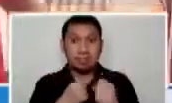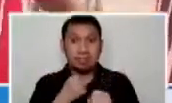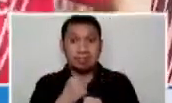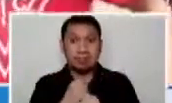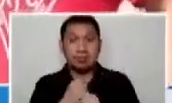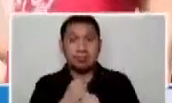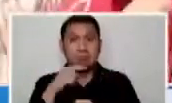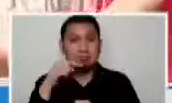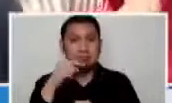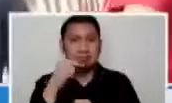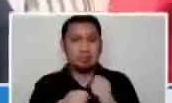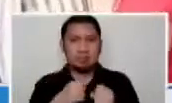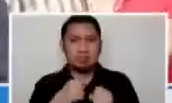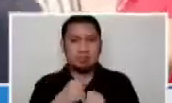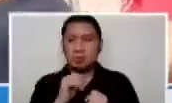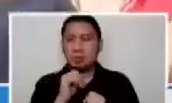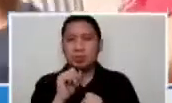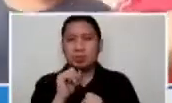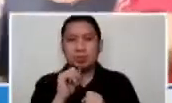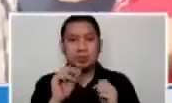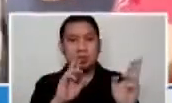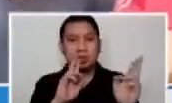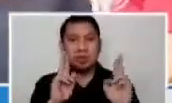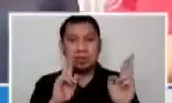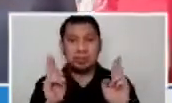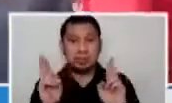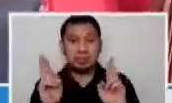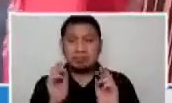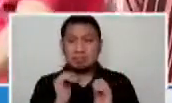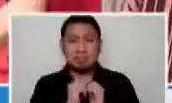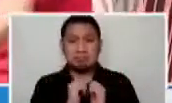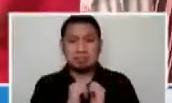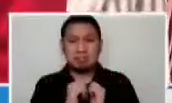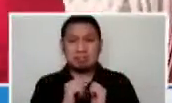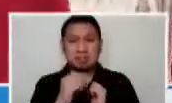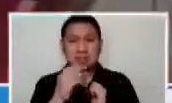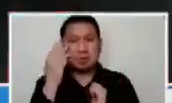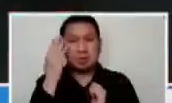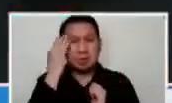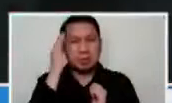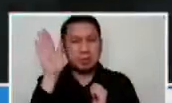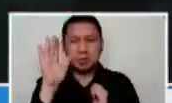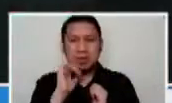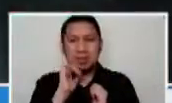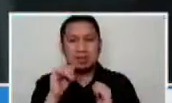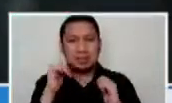regarding the prohibition on mass gathering at the start of the pandemic.